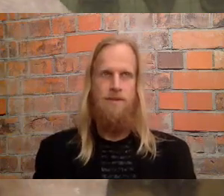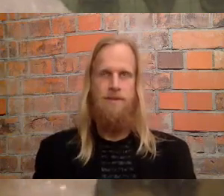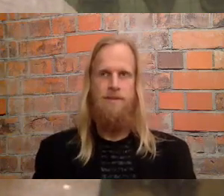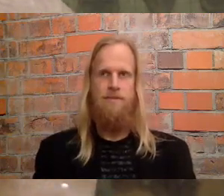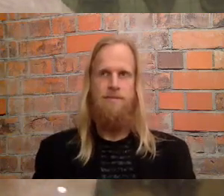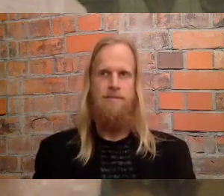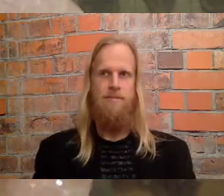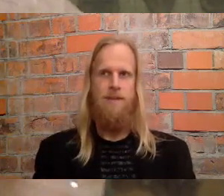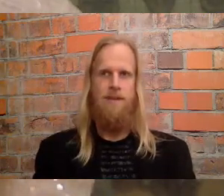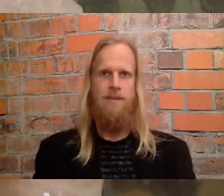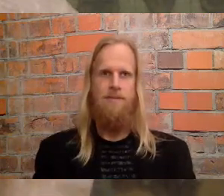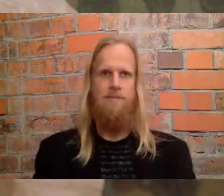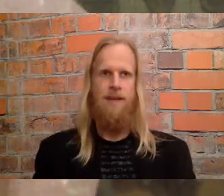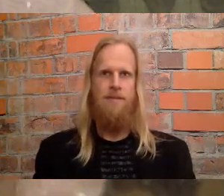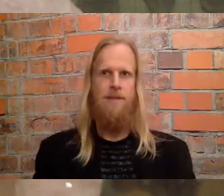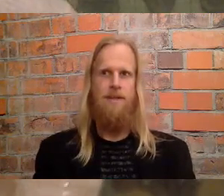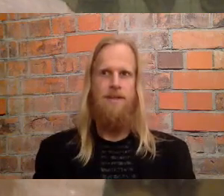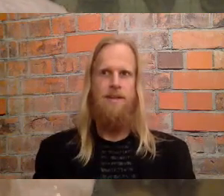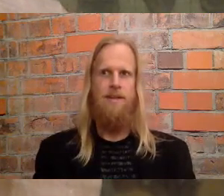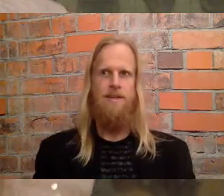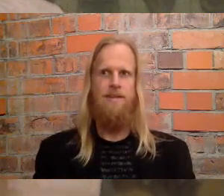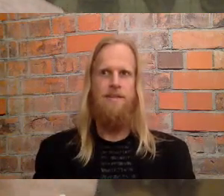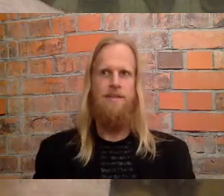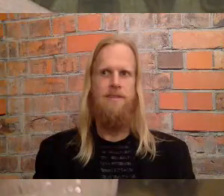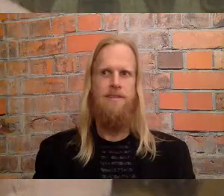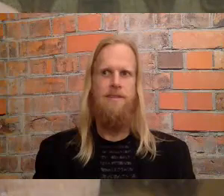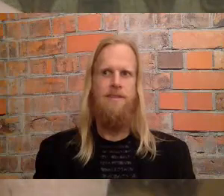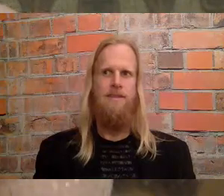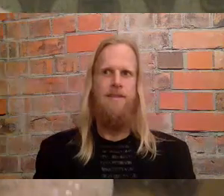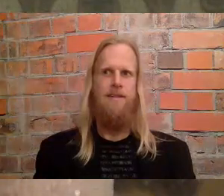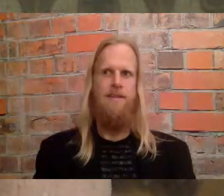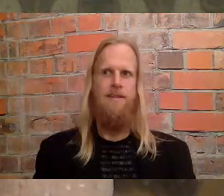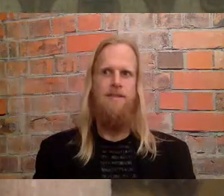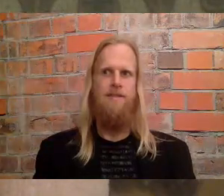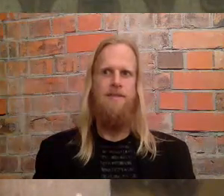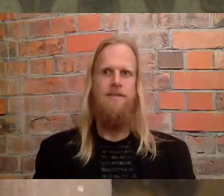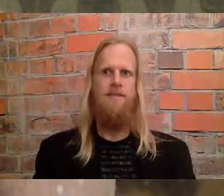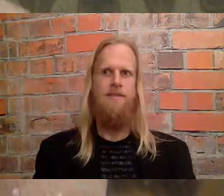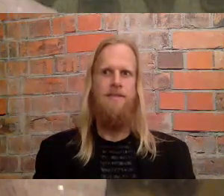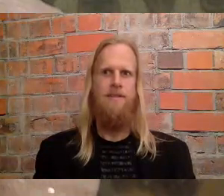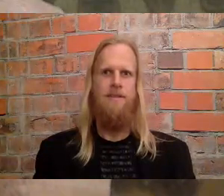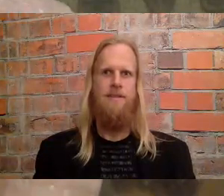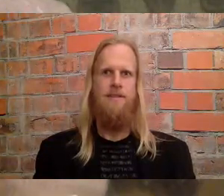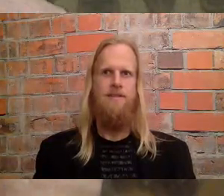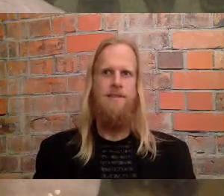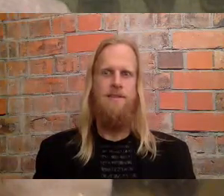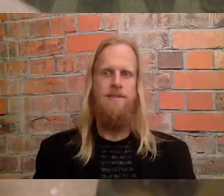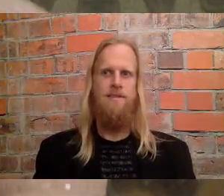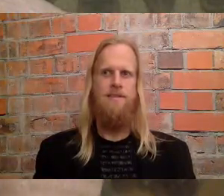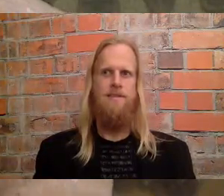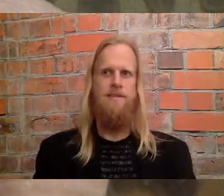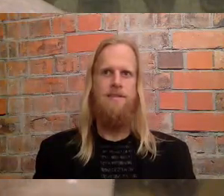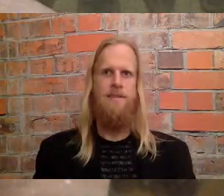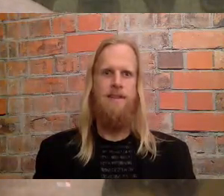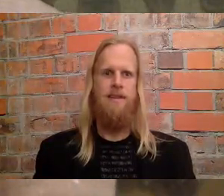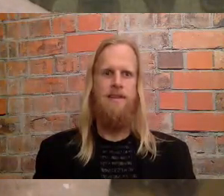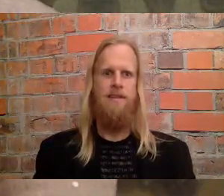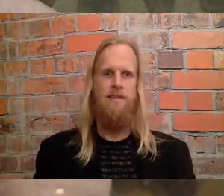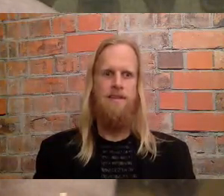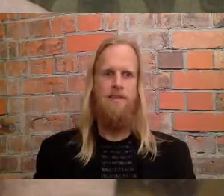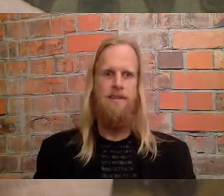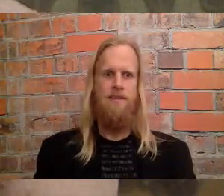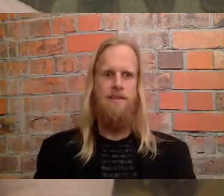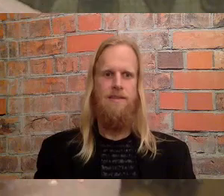Do you feel it down in your root? Do you feel it in your genitals, in your stomach, your throat,